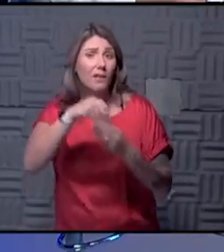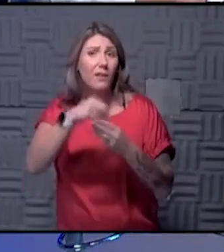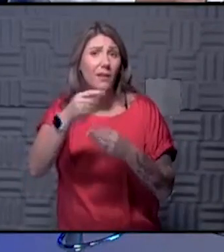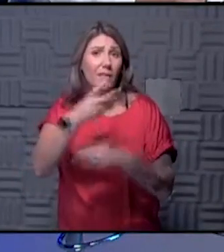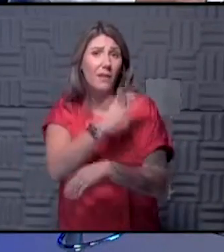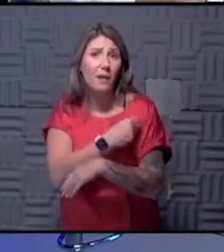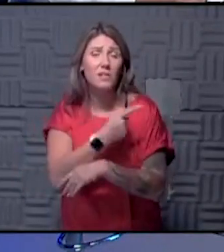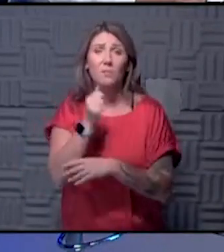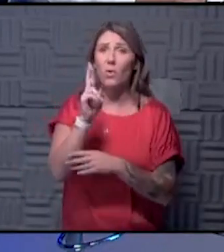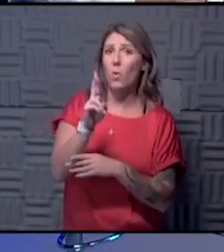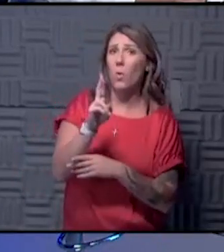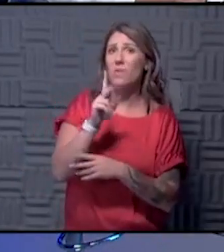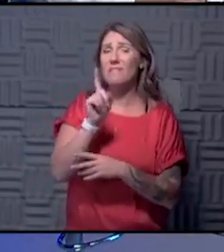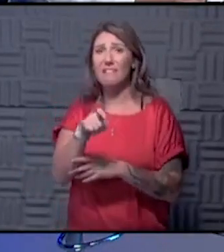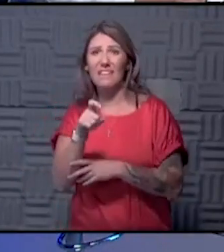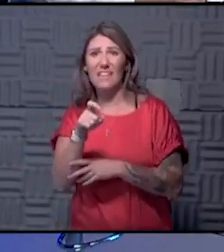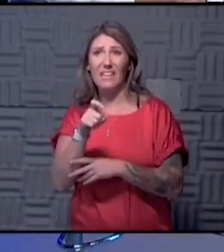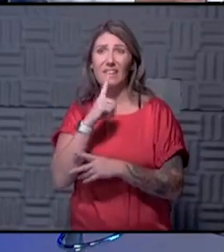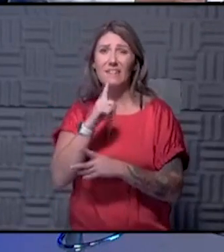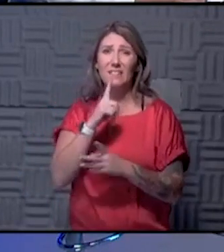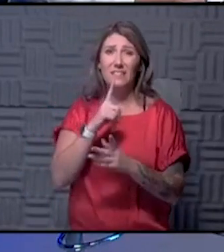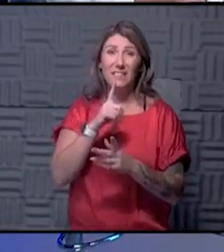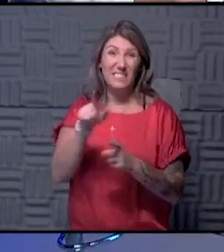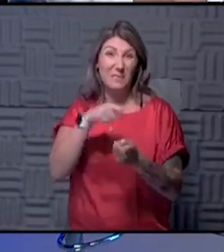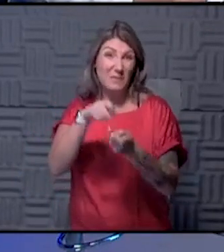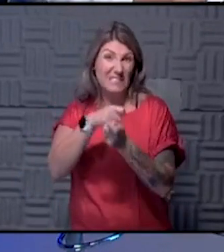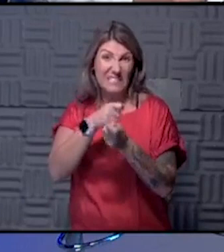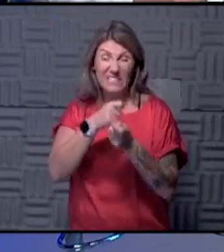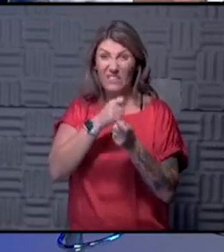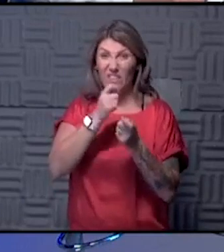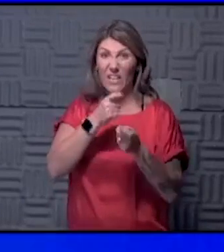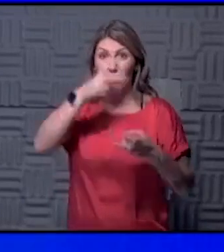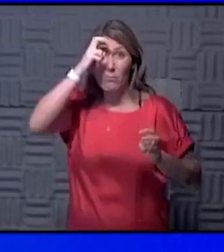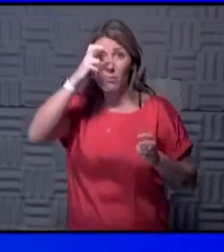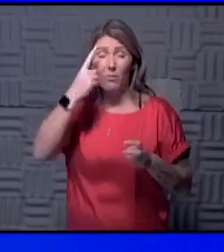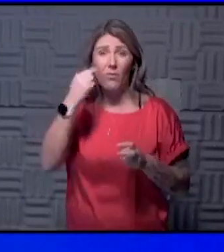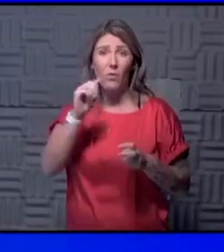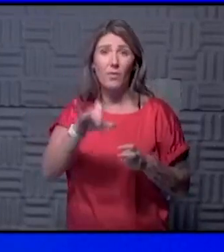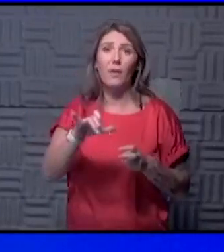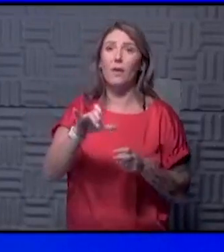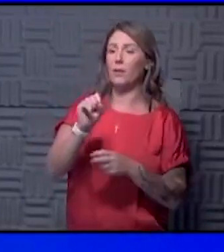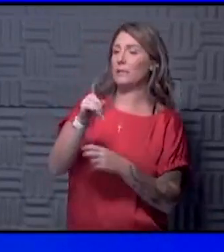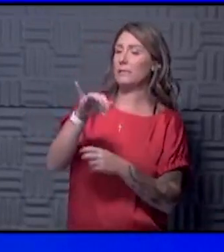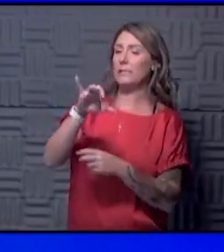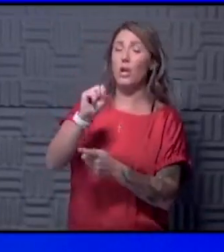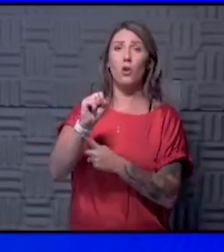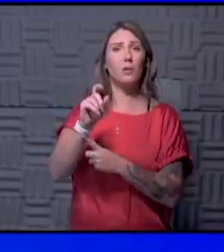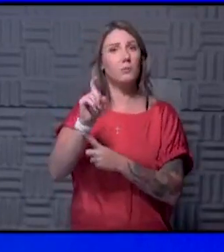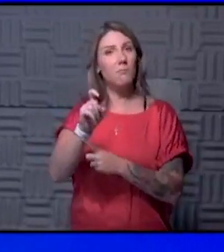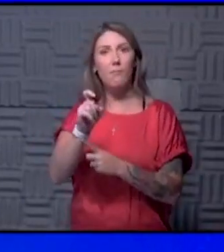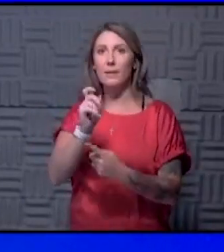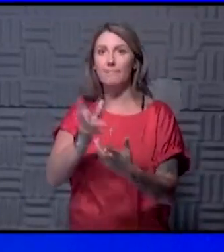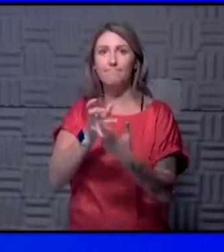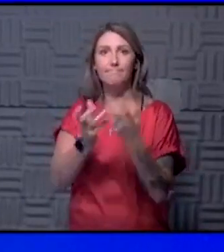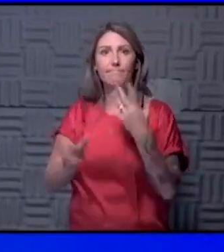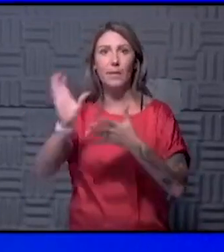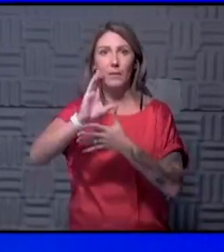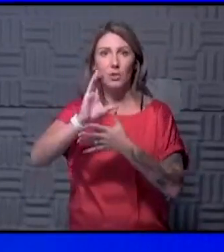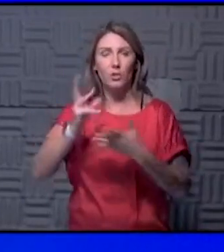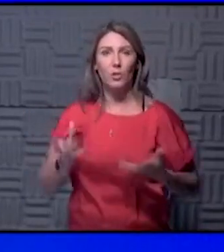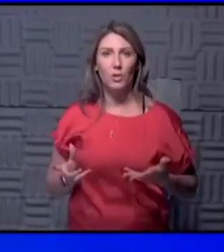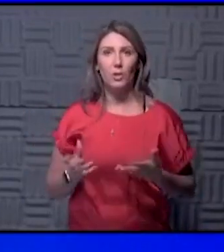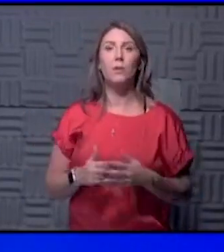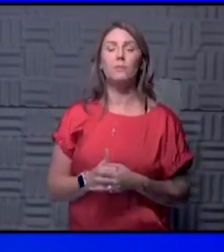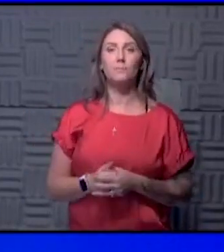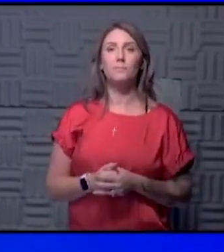certain degree of acuity of illness in order to get those? Yeah, for the steroids, we do have to have a criteria for that. That is telling us you